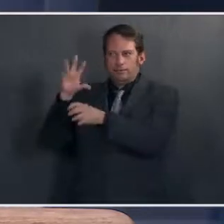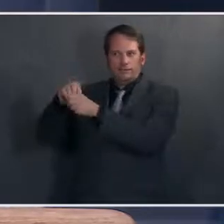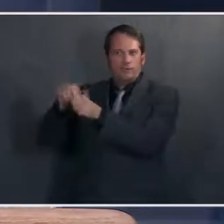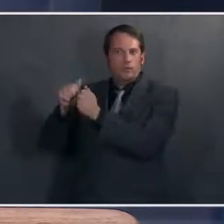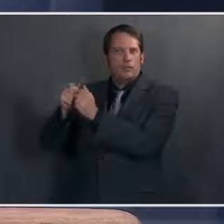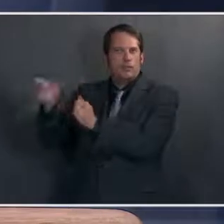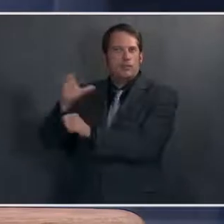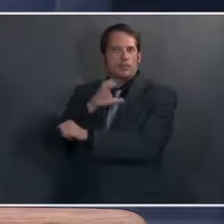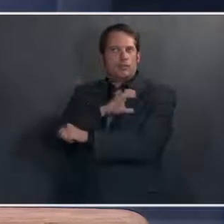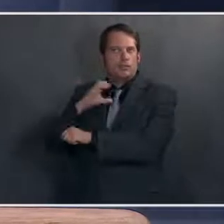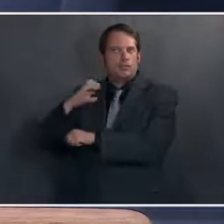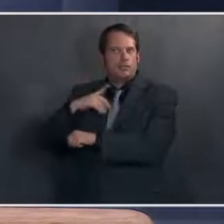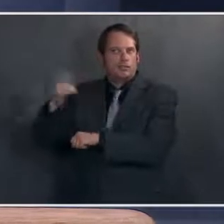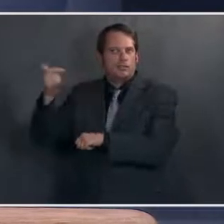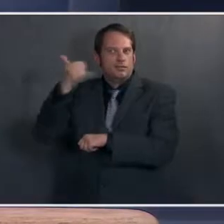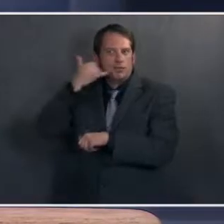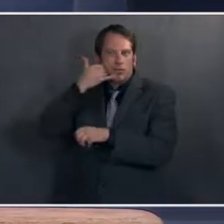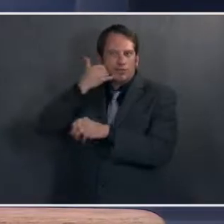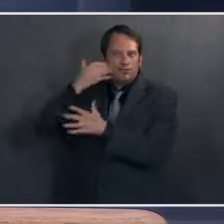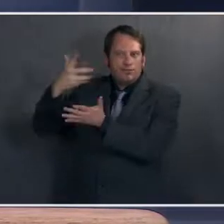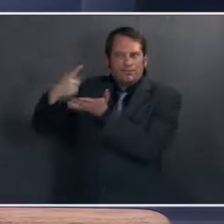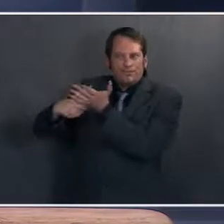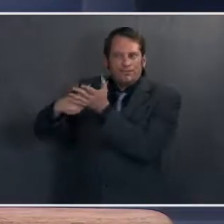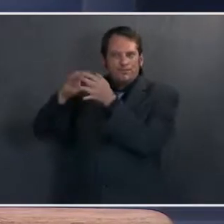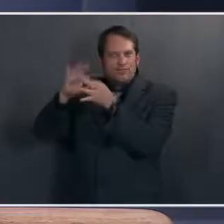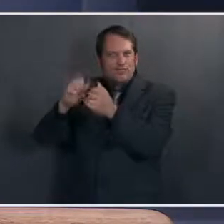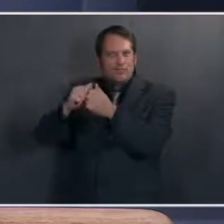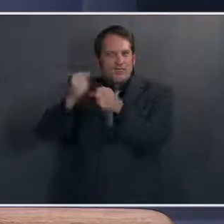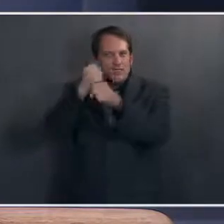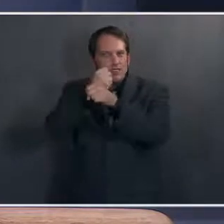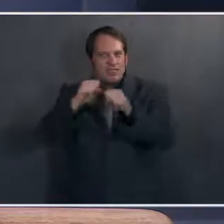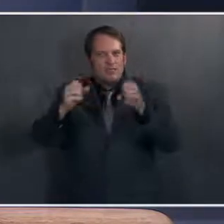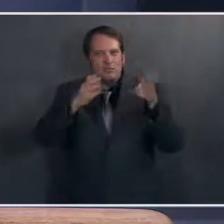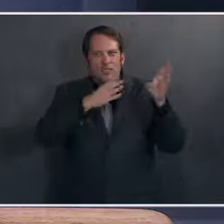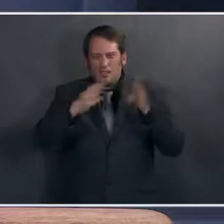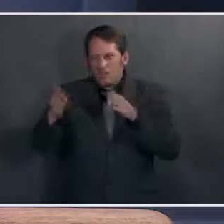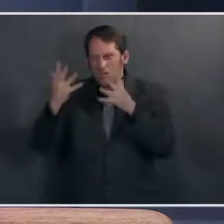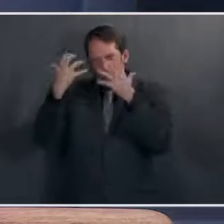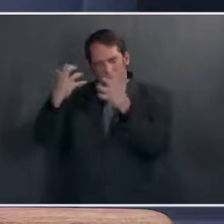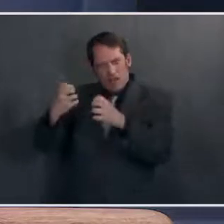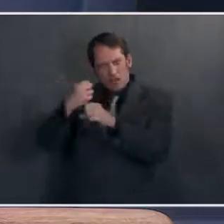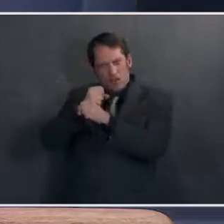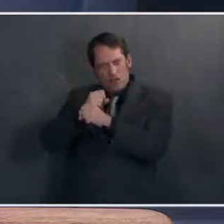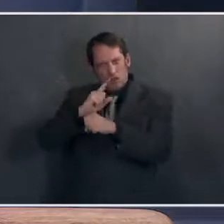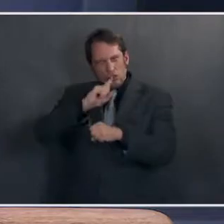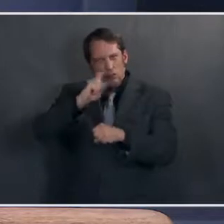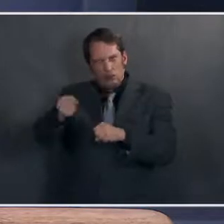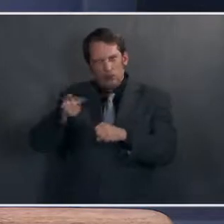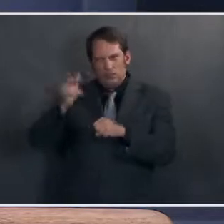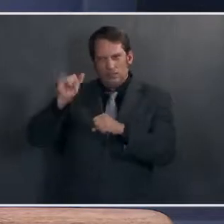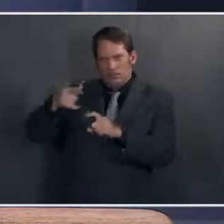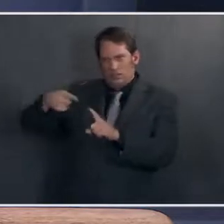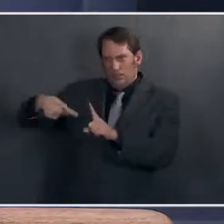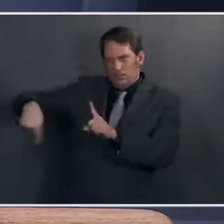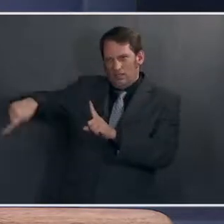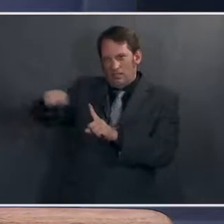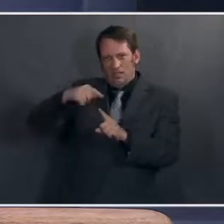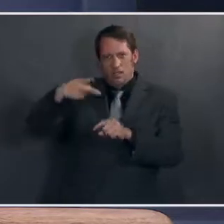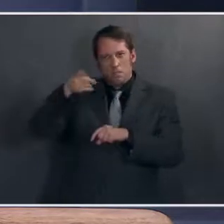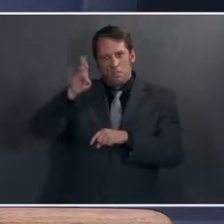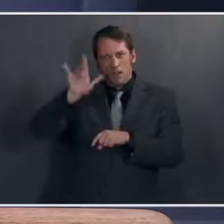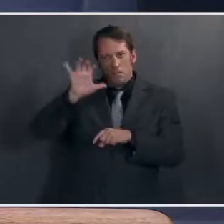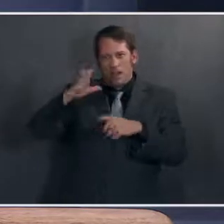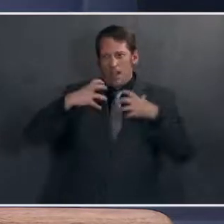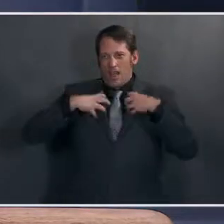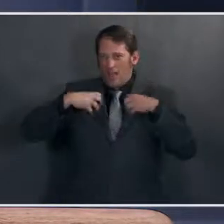made clear that the American Rescue Plan was designed to meet the stakes of the public health and economic crisis, and the President Caucus agreed